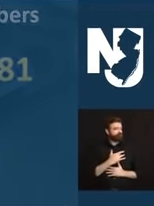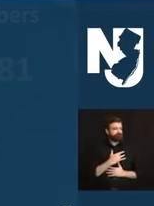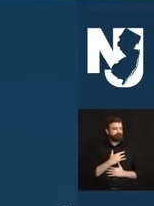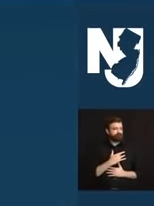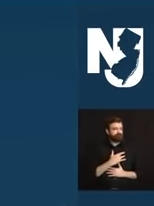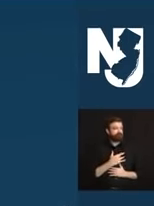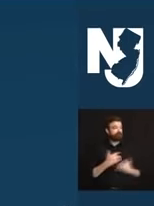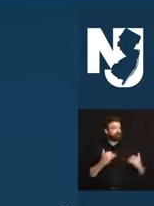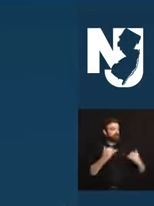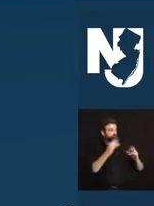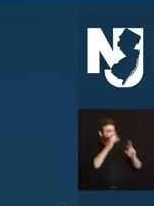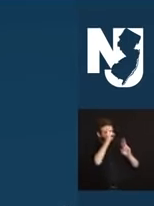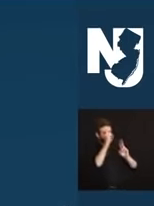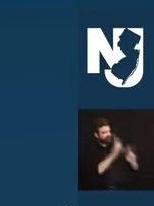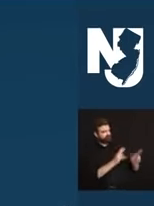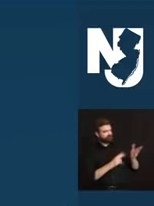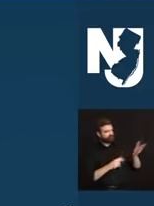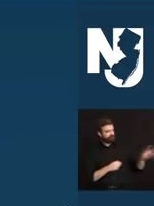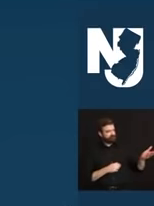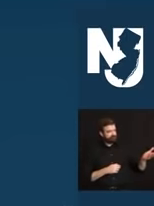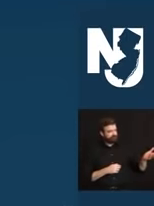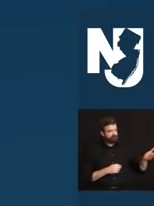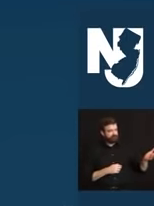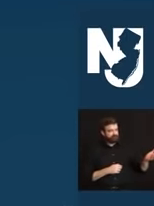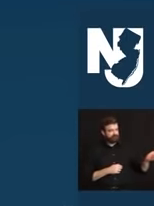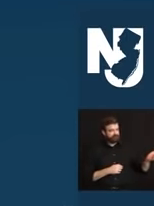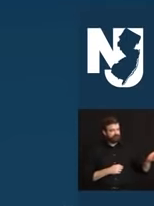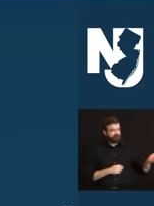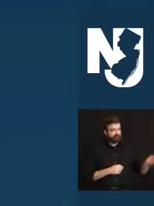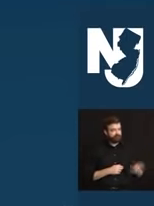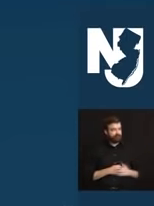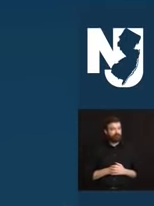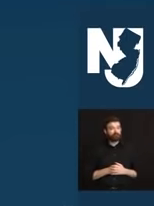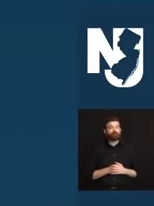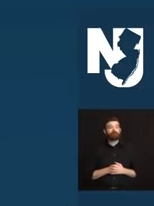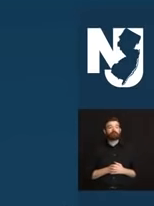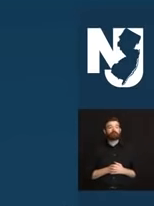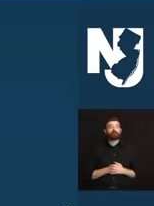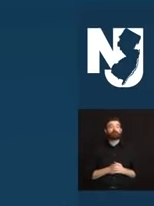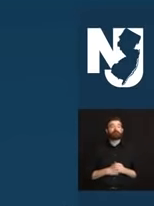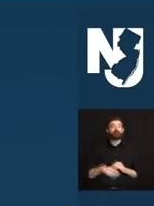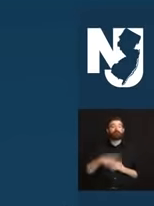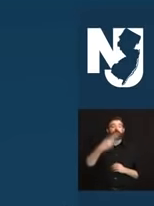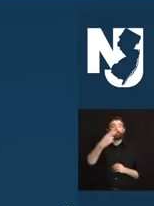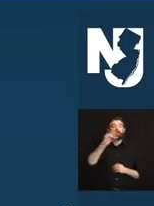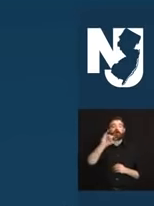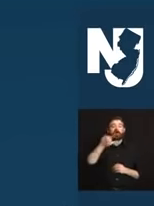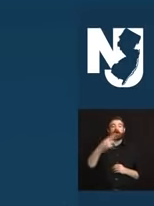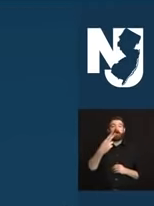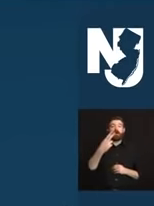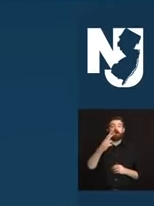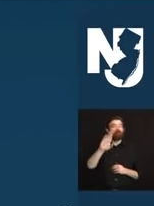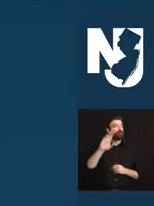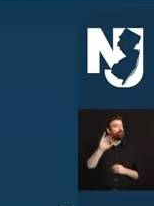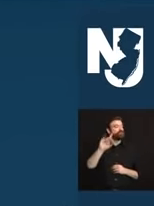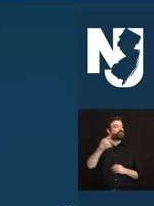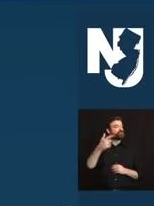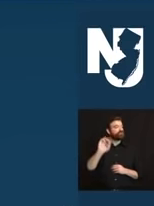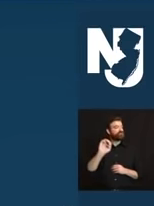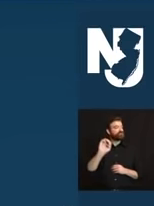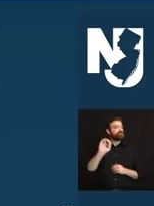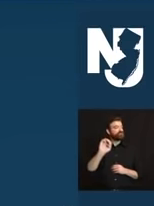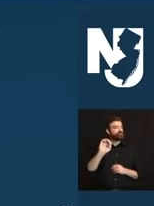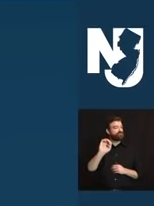lost. We'll start in Highbridge in Hunterdon County, the home of Henry Hagan. Henry